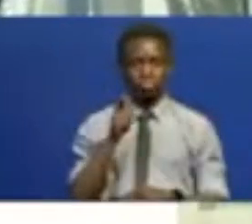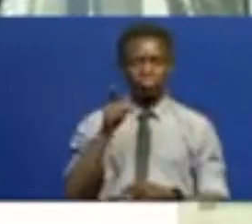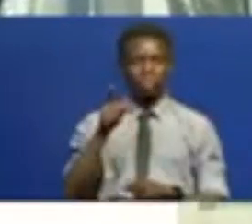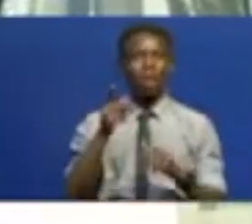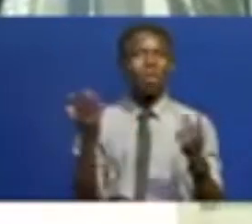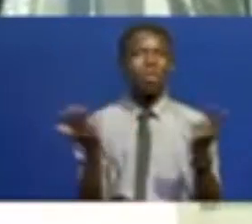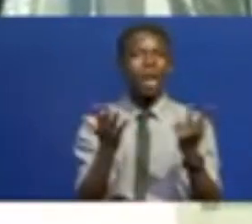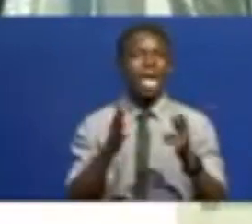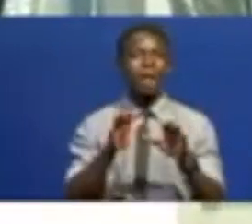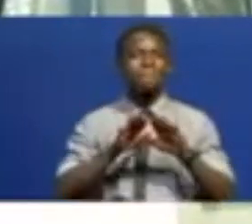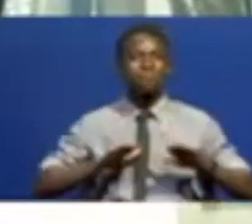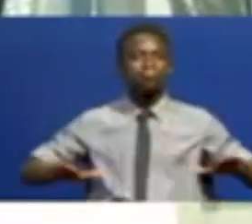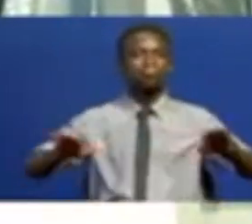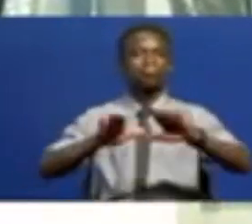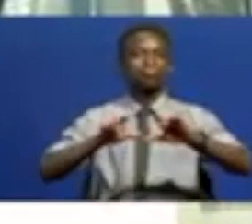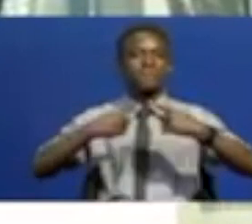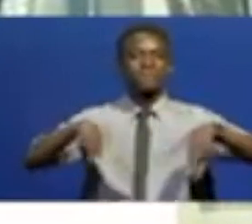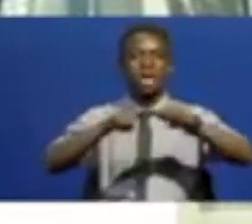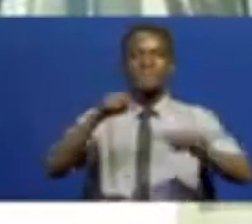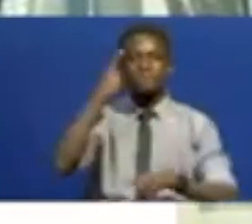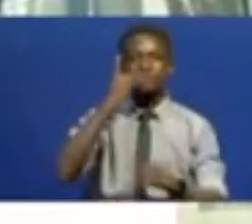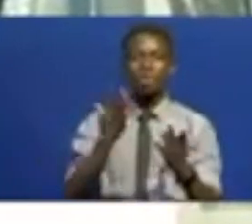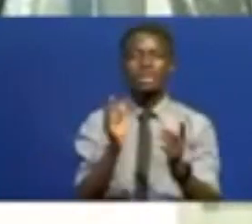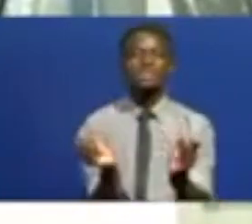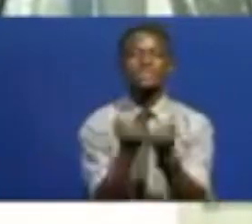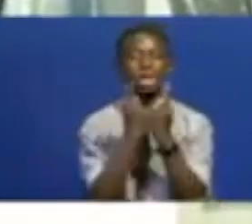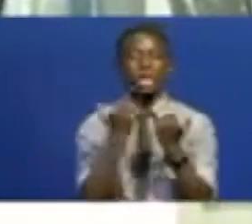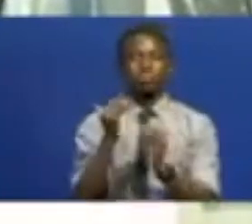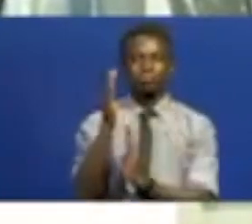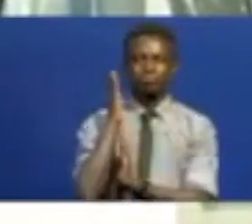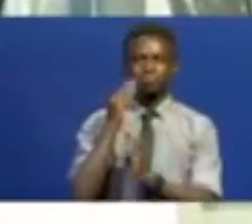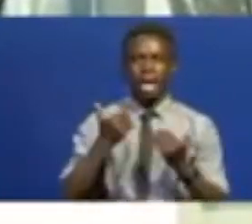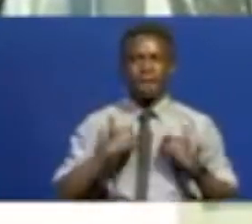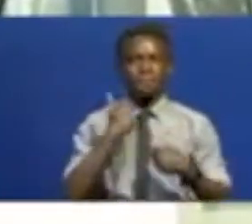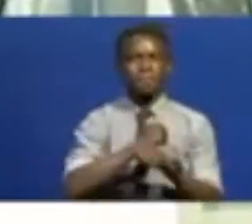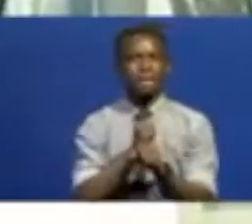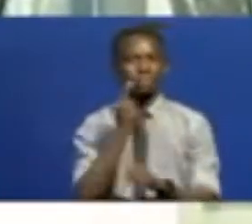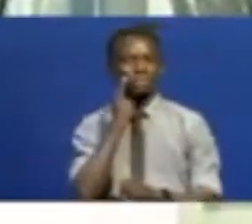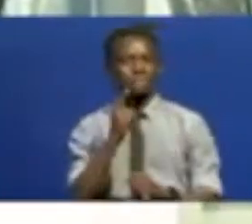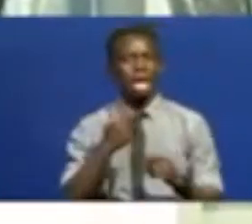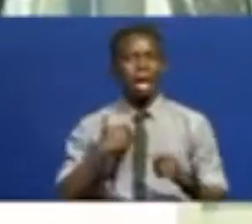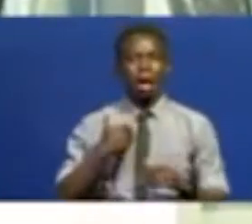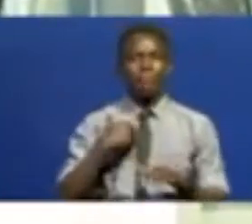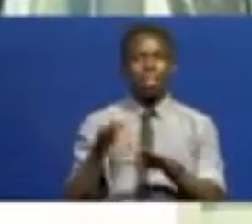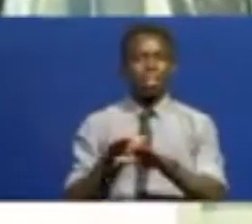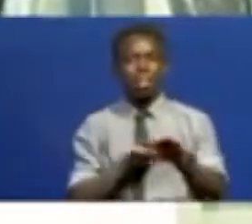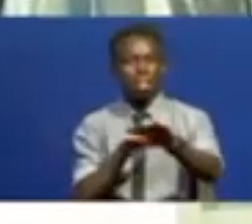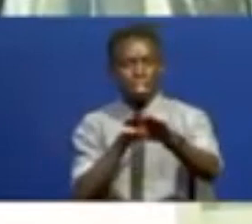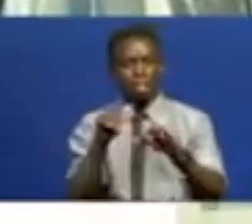of the event. Security has been enhanced, and traffic on busy roads to and from the